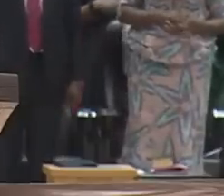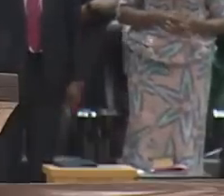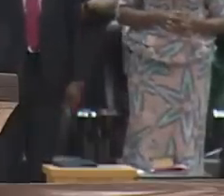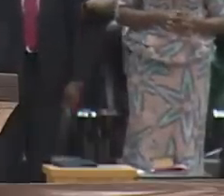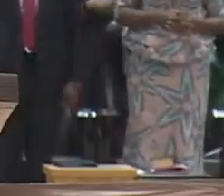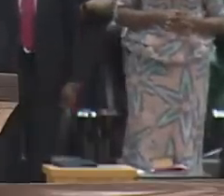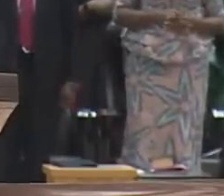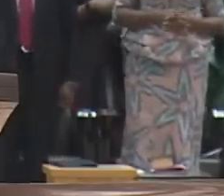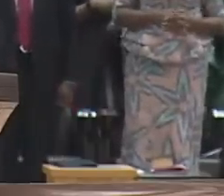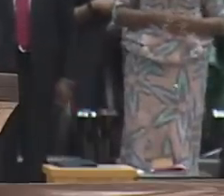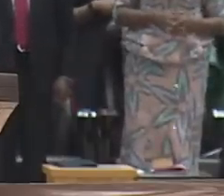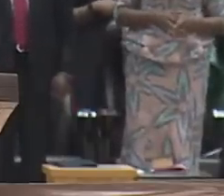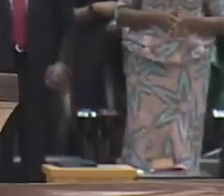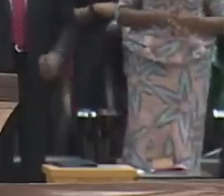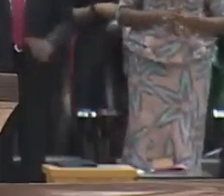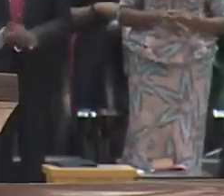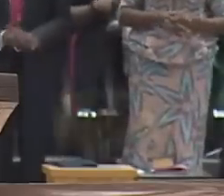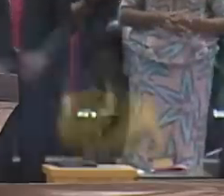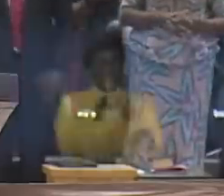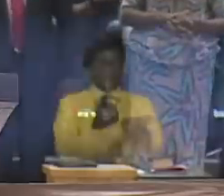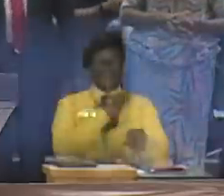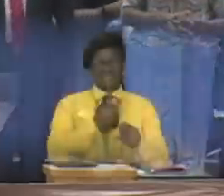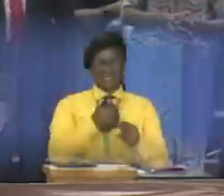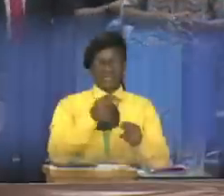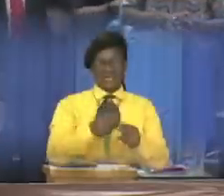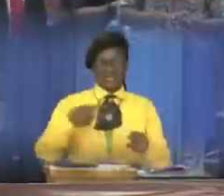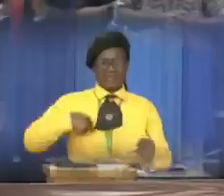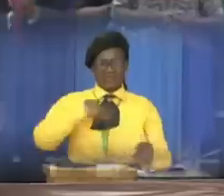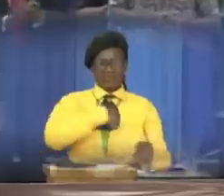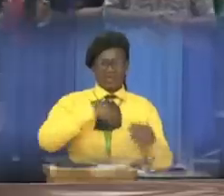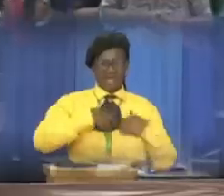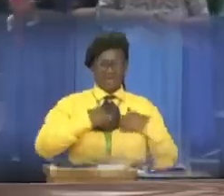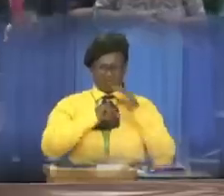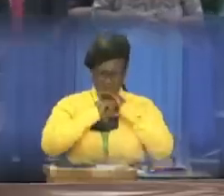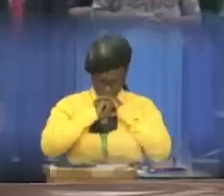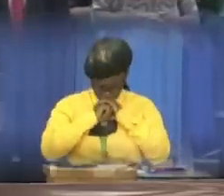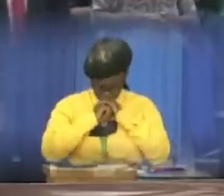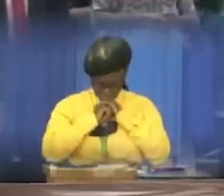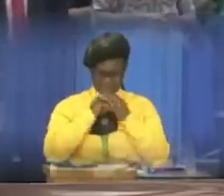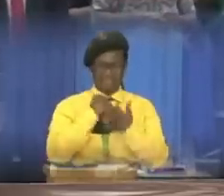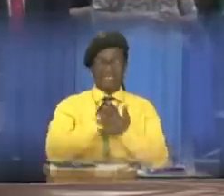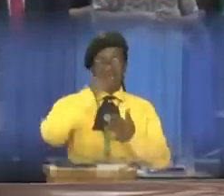Lord. In your mighty name, we have worshipped.